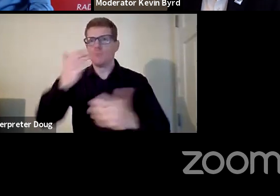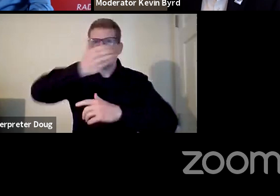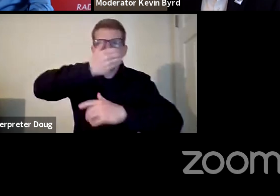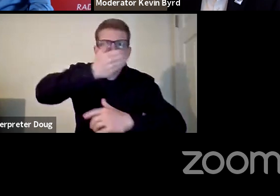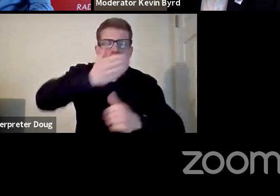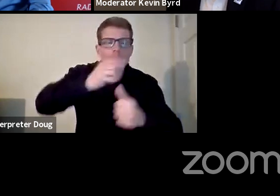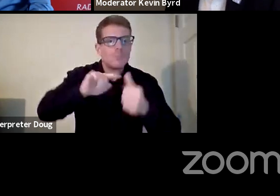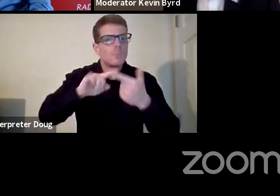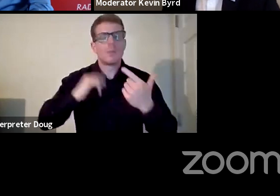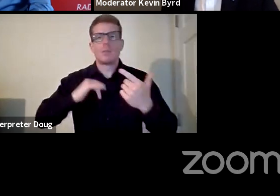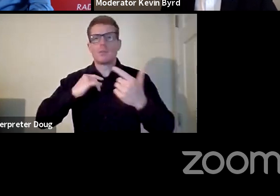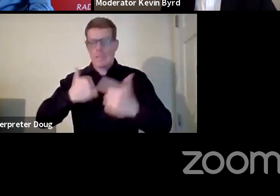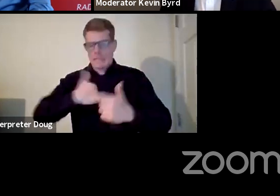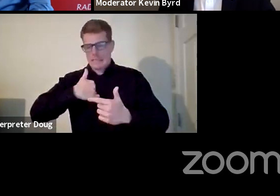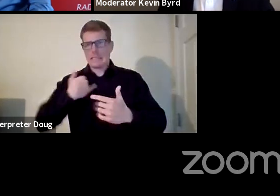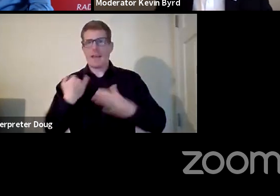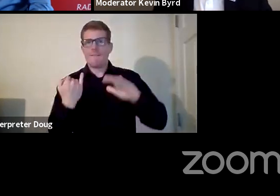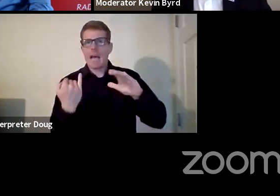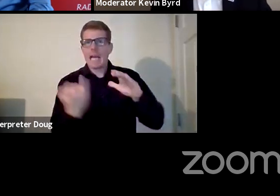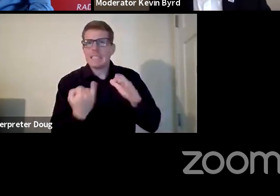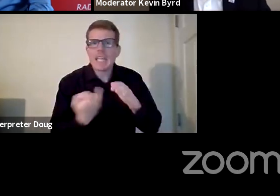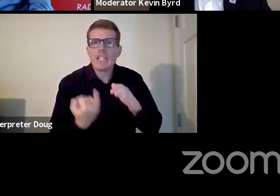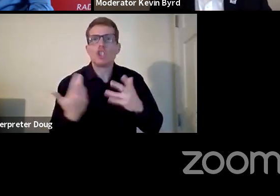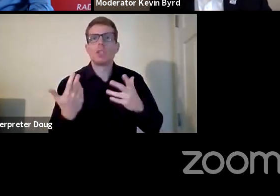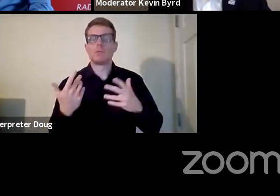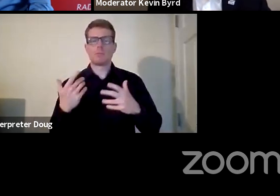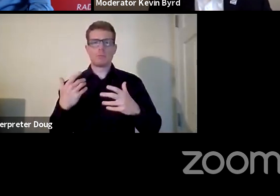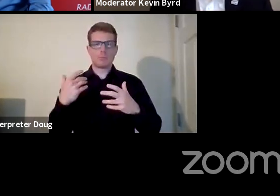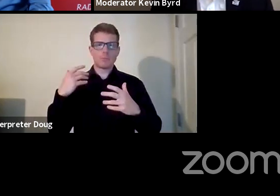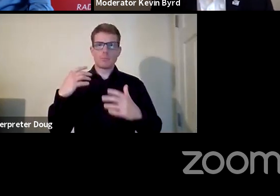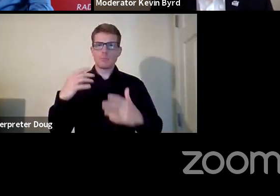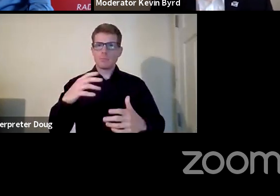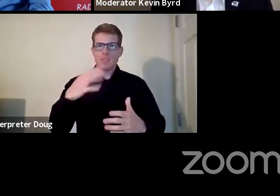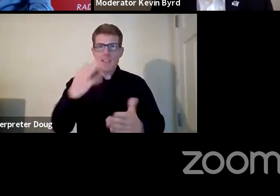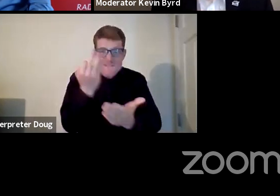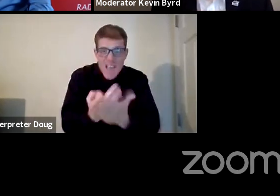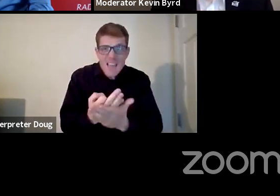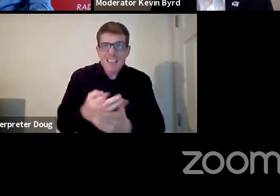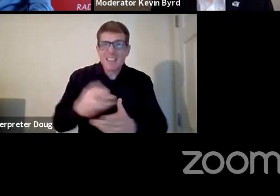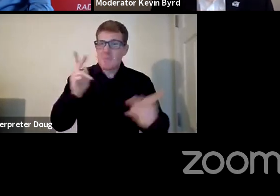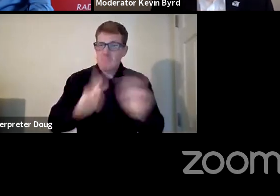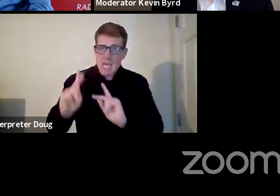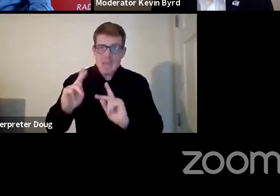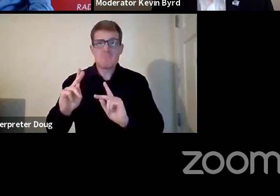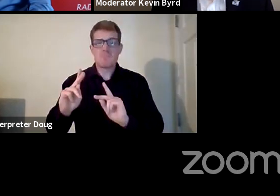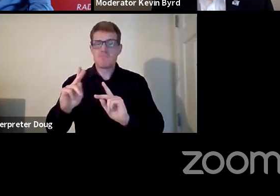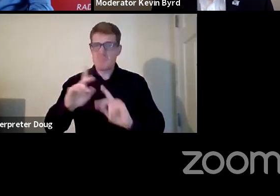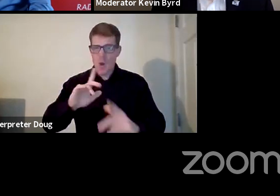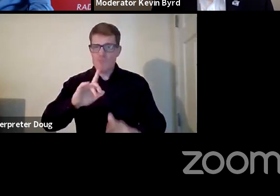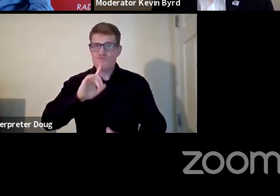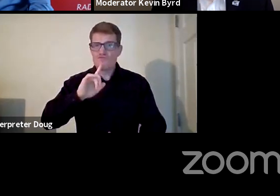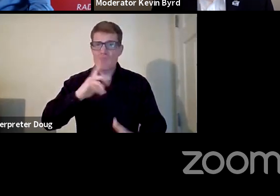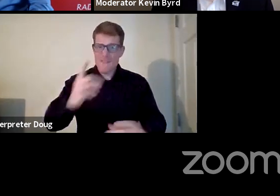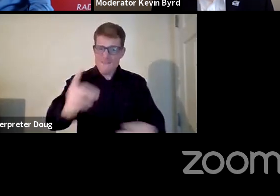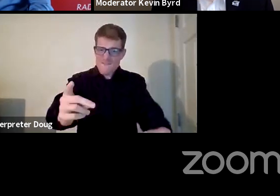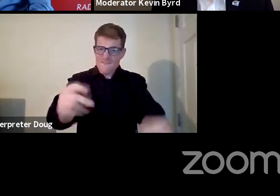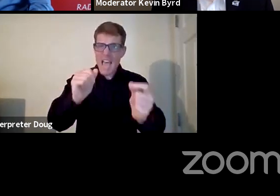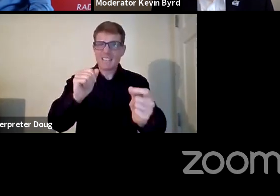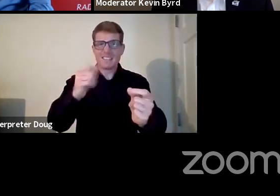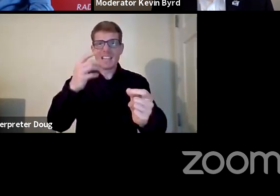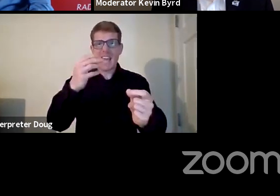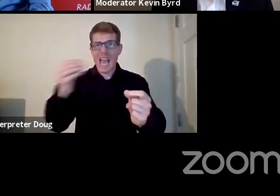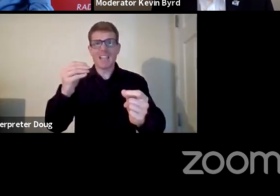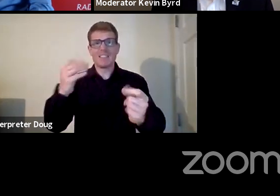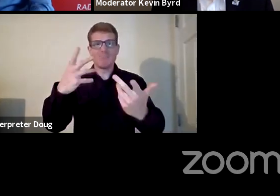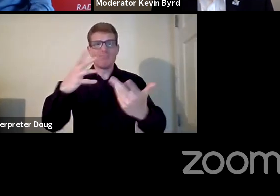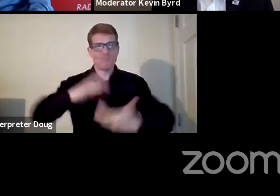list. And the fact that people were so fast and so compliant really saved us from a major outbreak, I do believe. The other